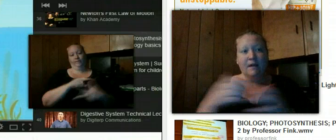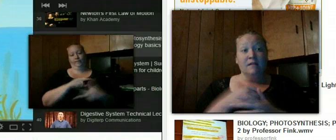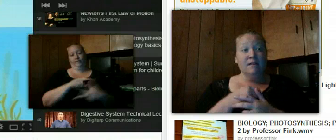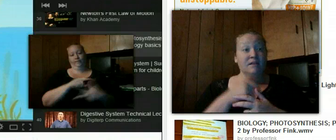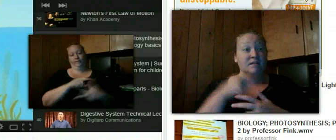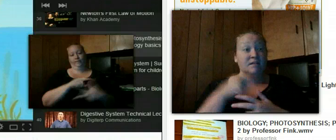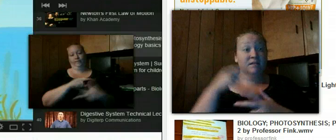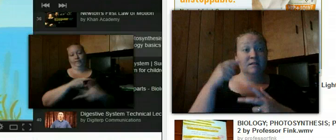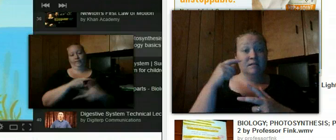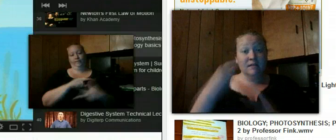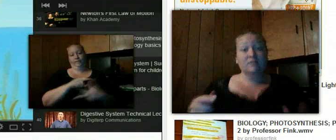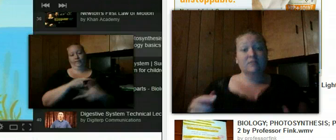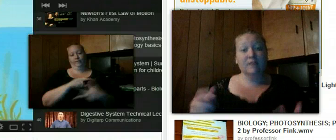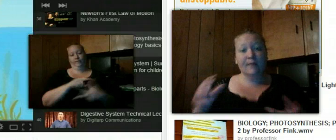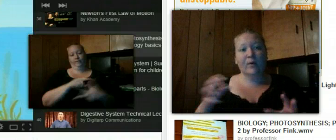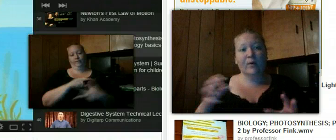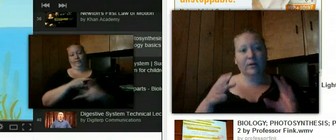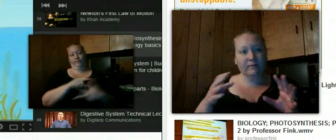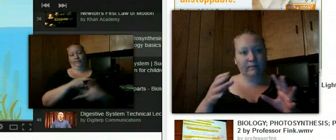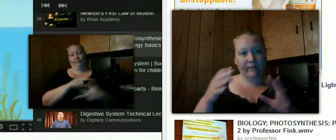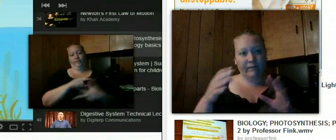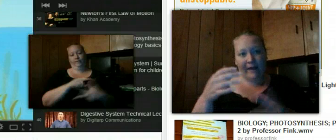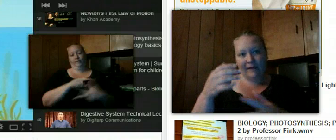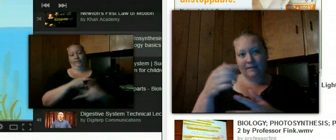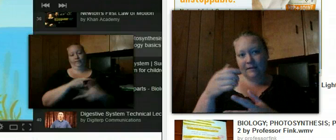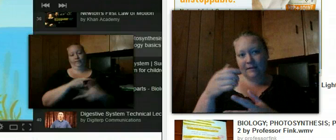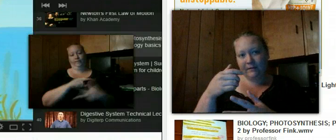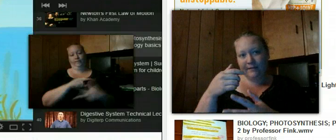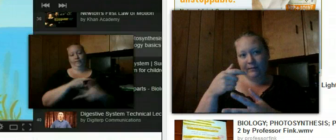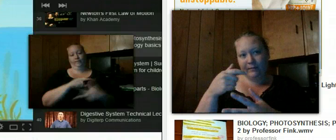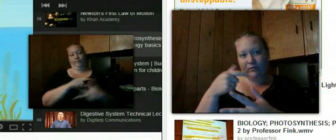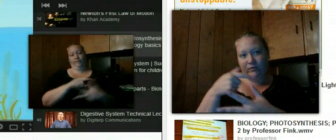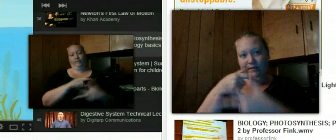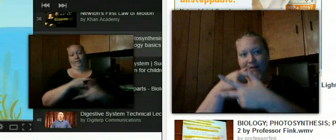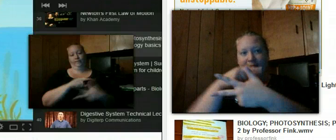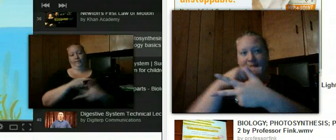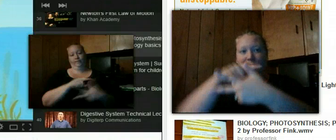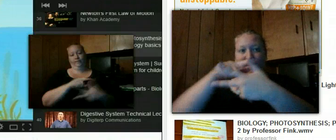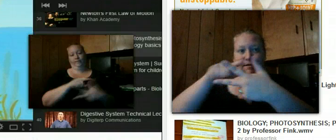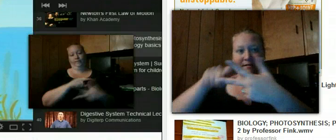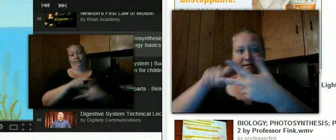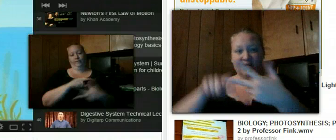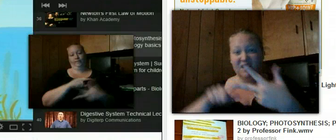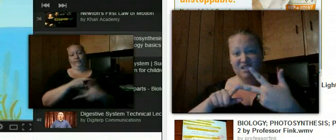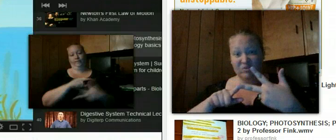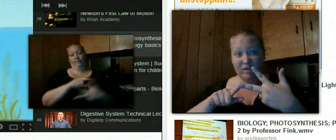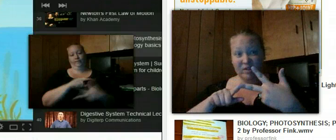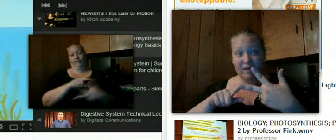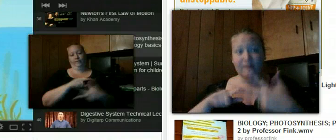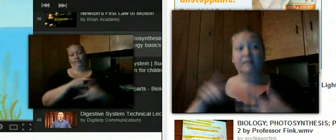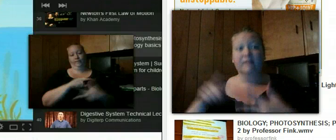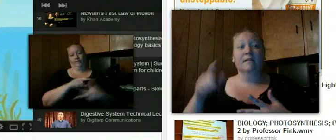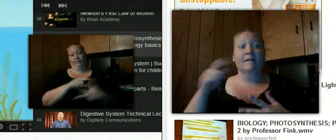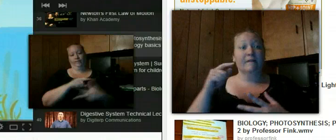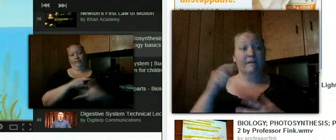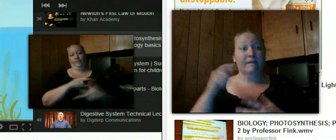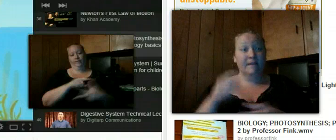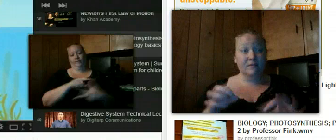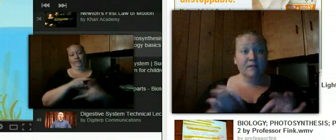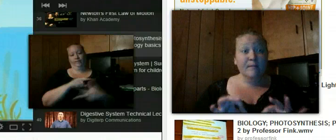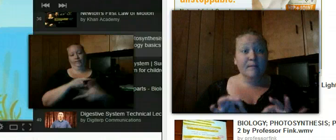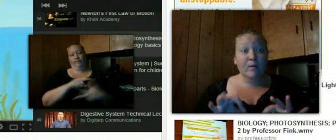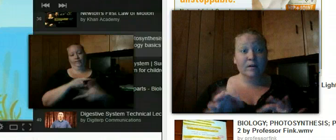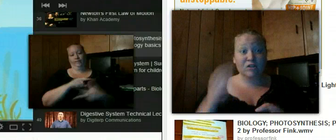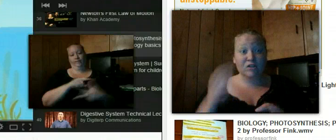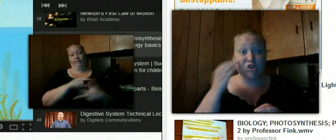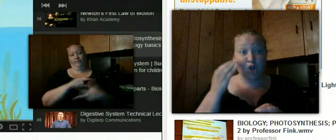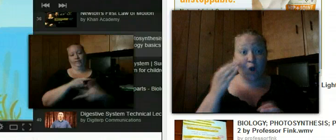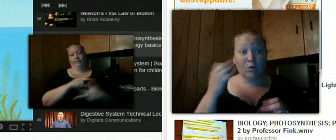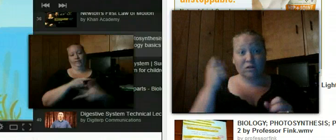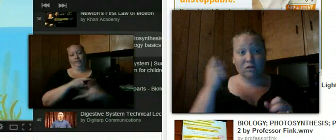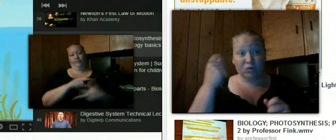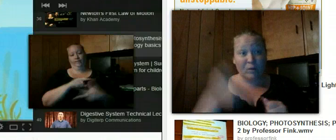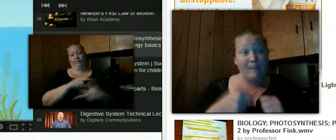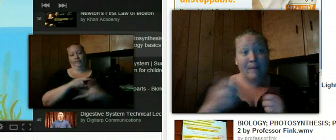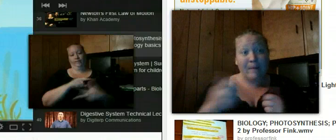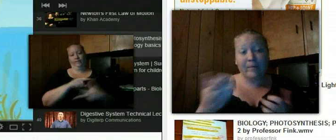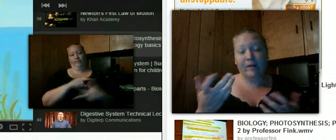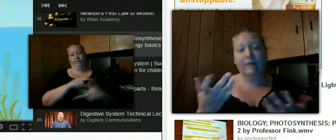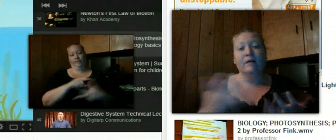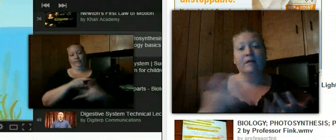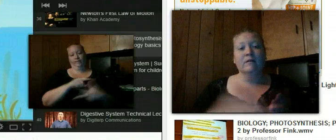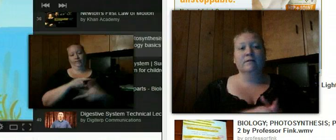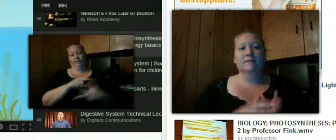end. These are the important facts, and I was able to set that up as these are the important to know or